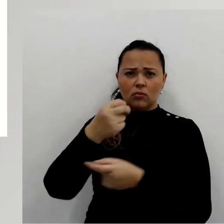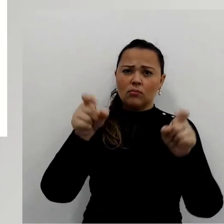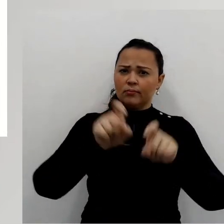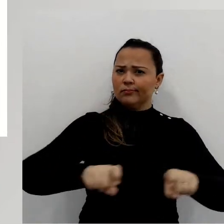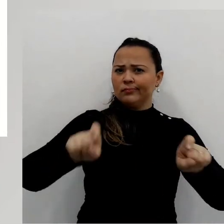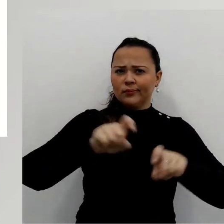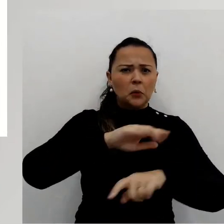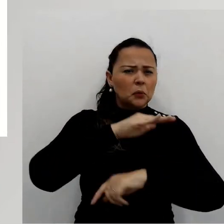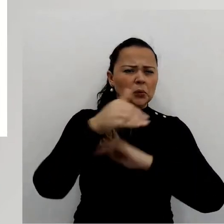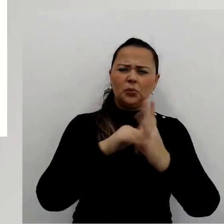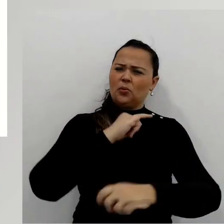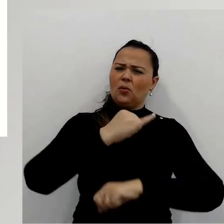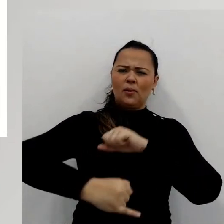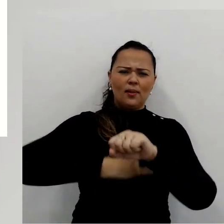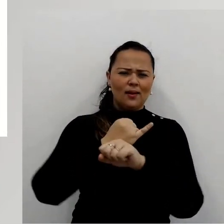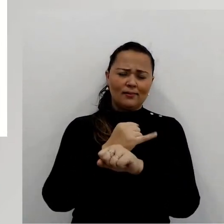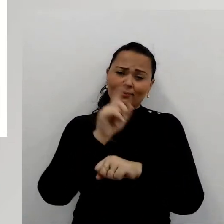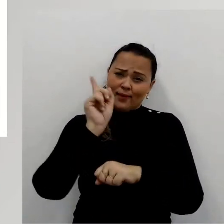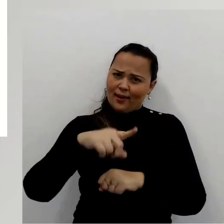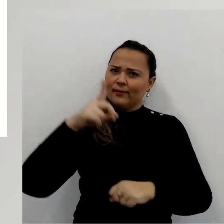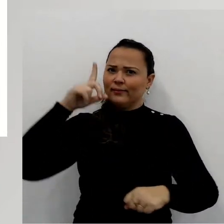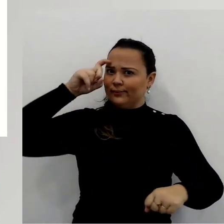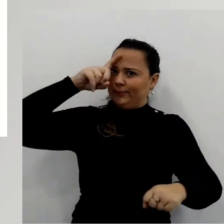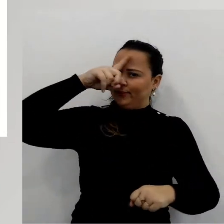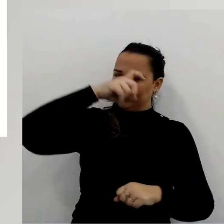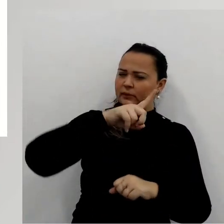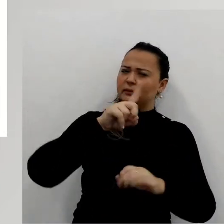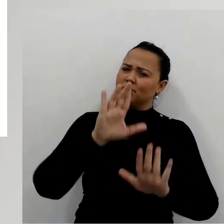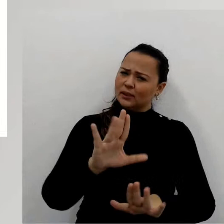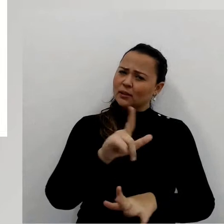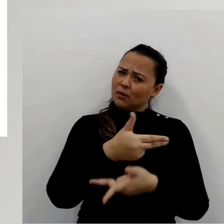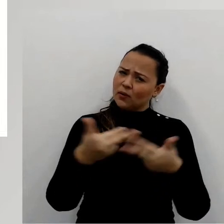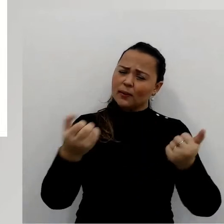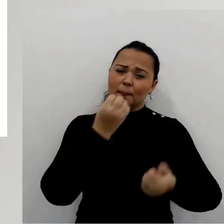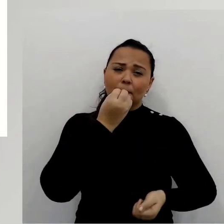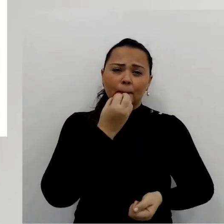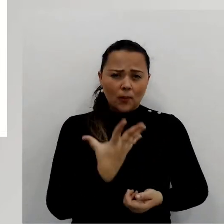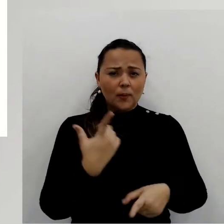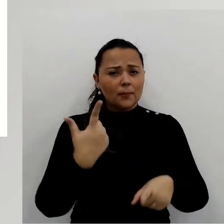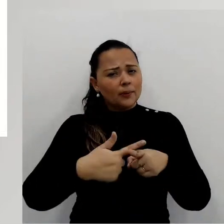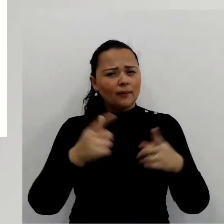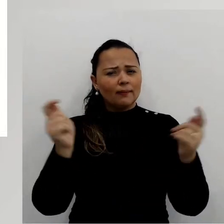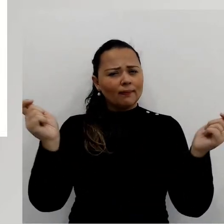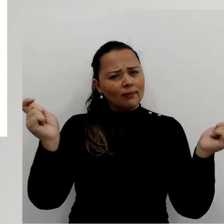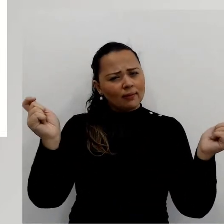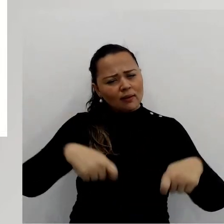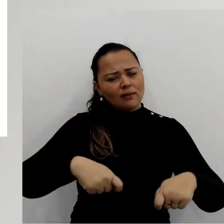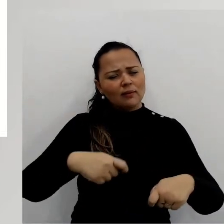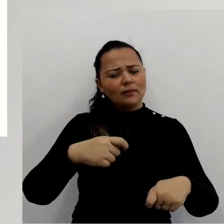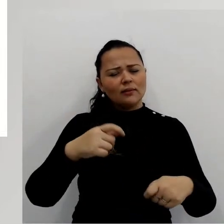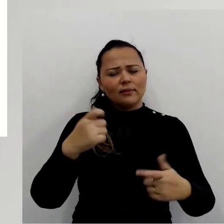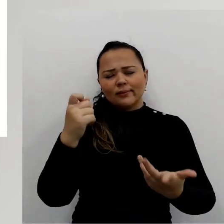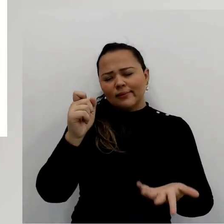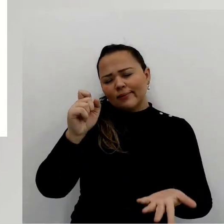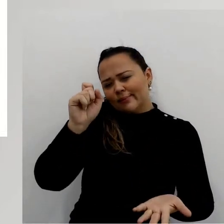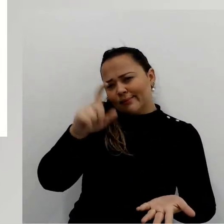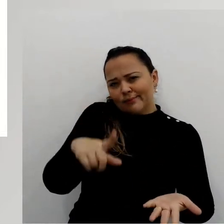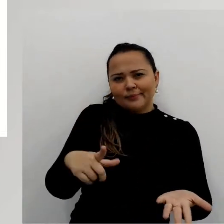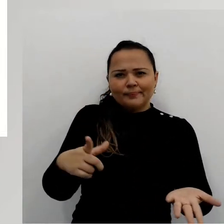a challenge, but it's actually a good thing, because what it does is it actually creates a better link. It